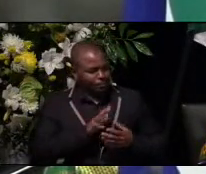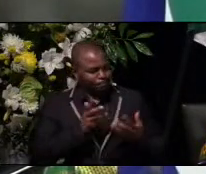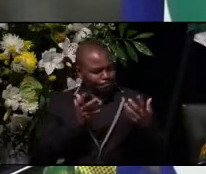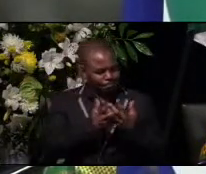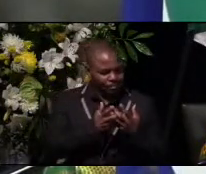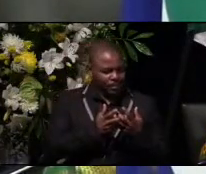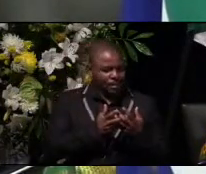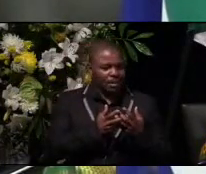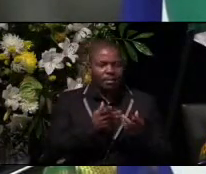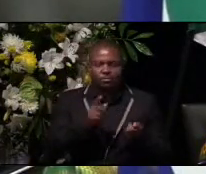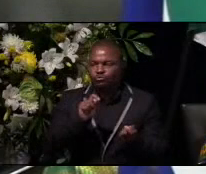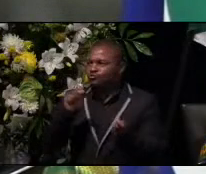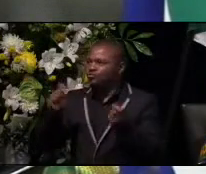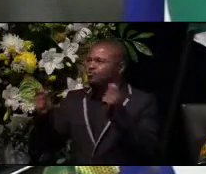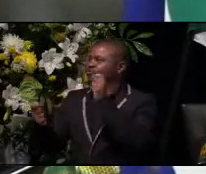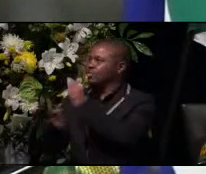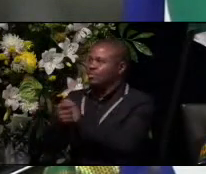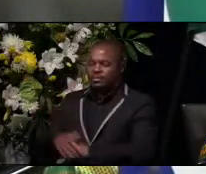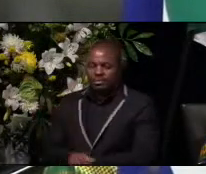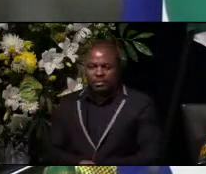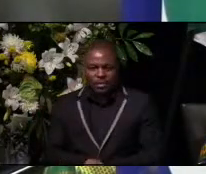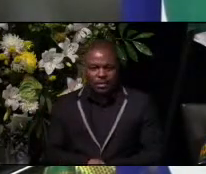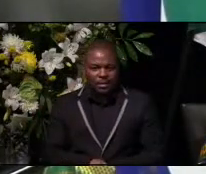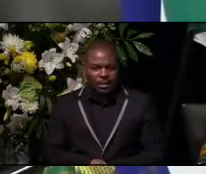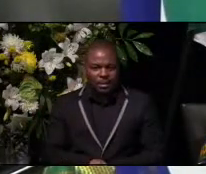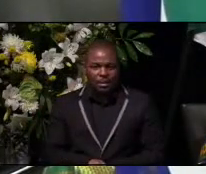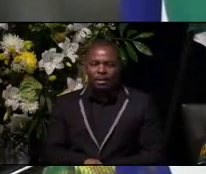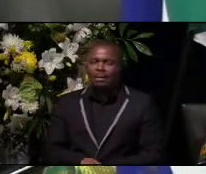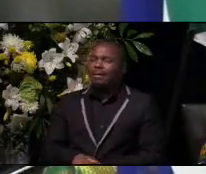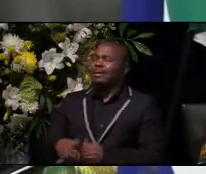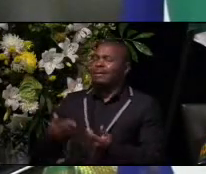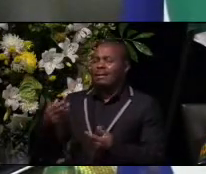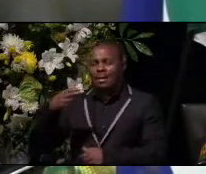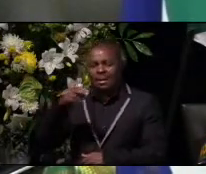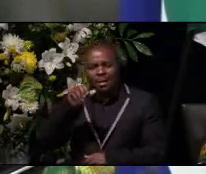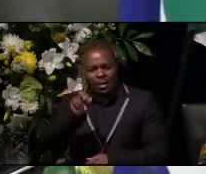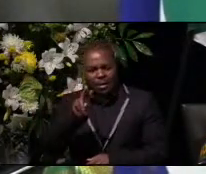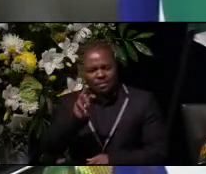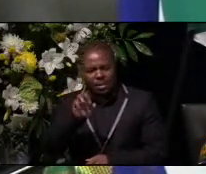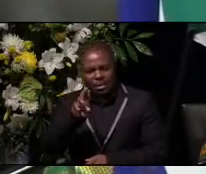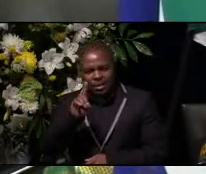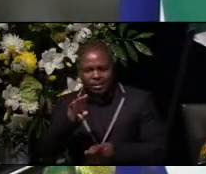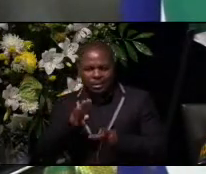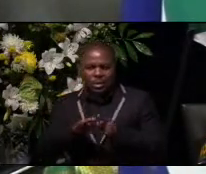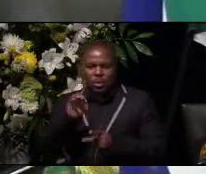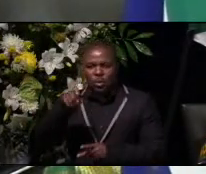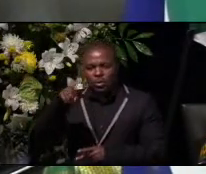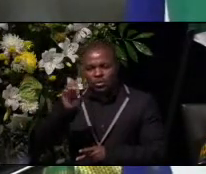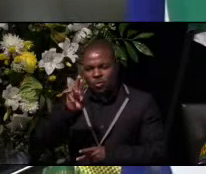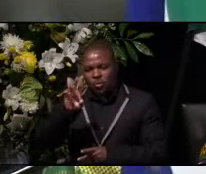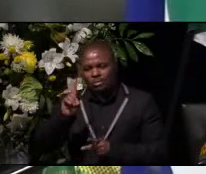from Harvard to Oxford from Cambridge to Princeton